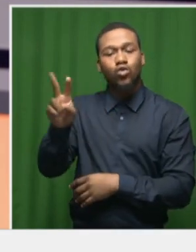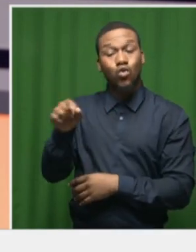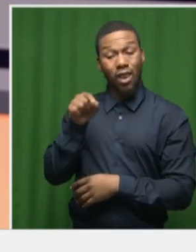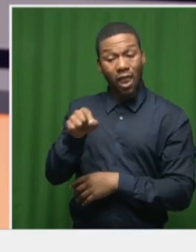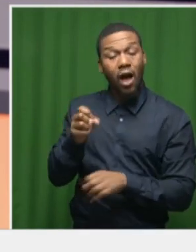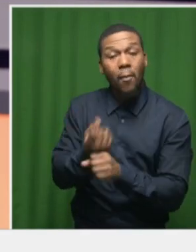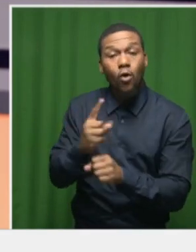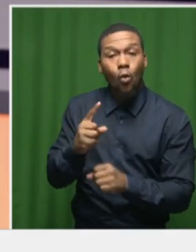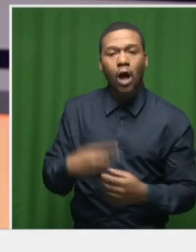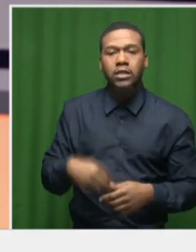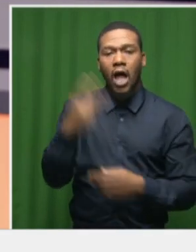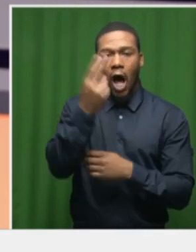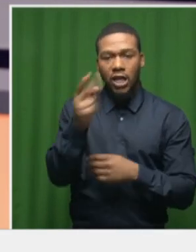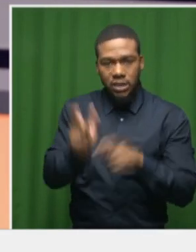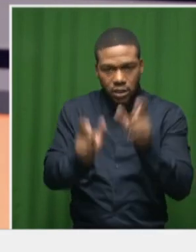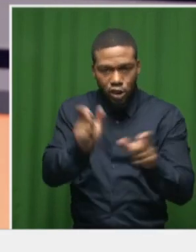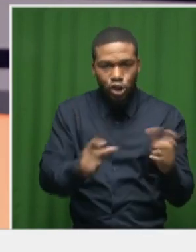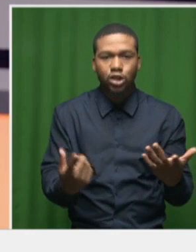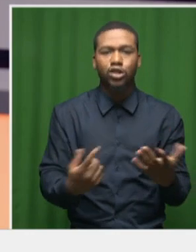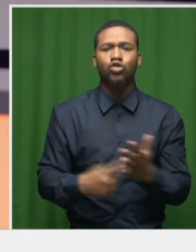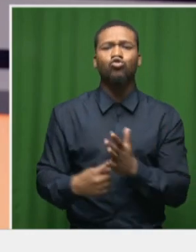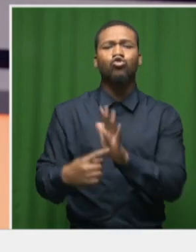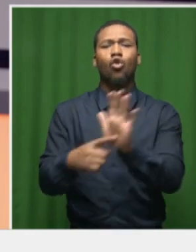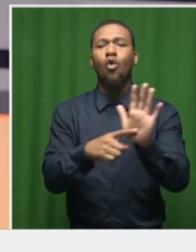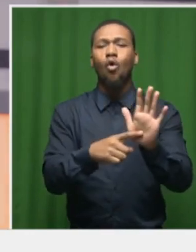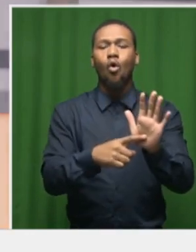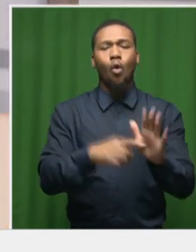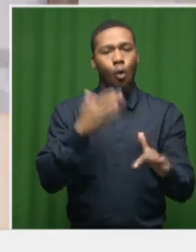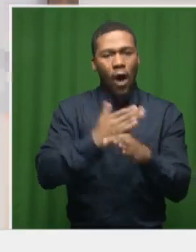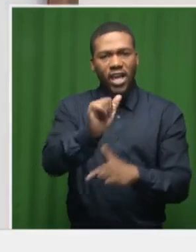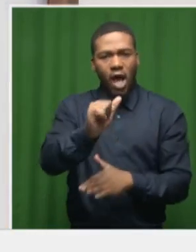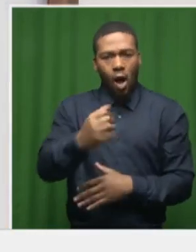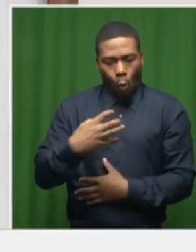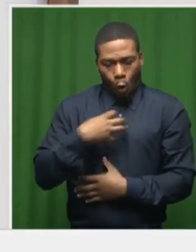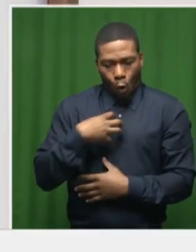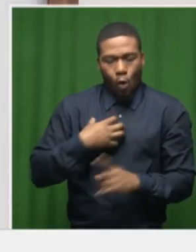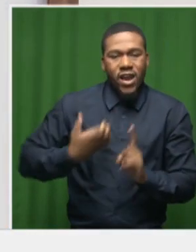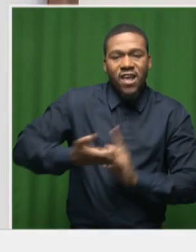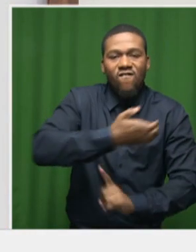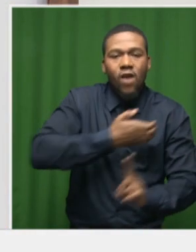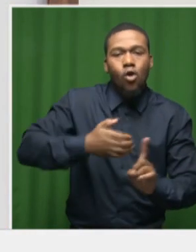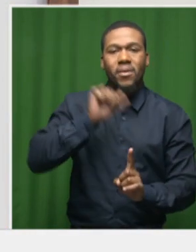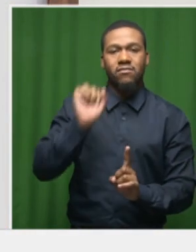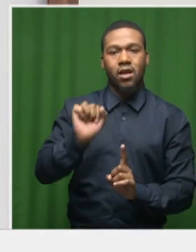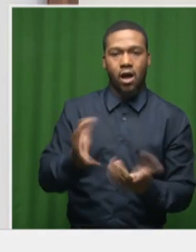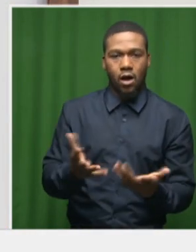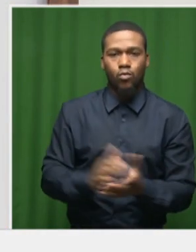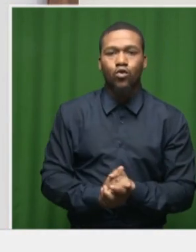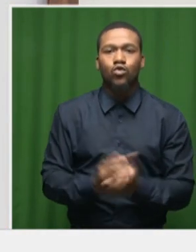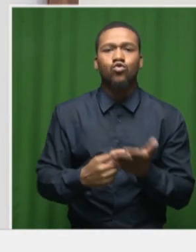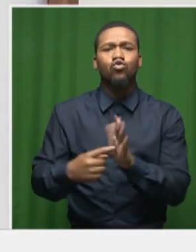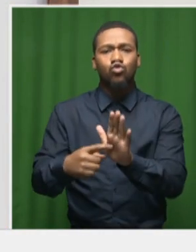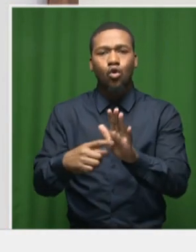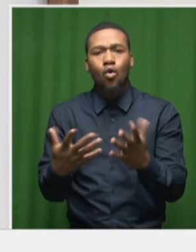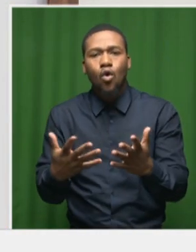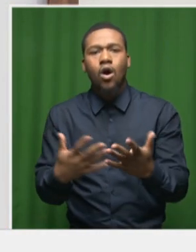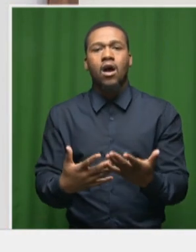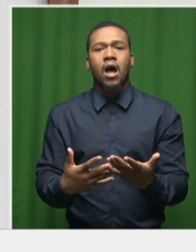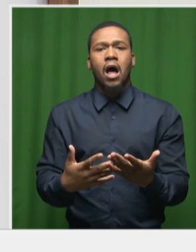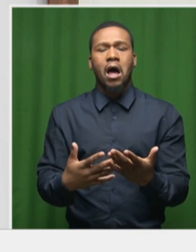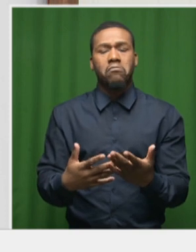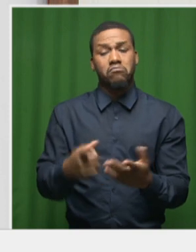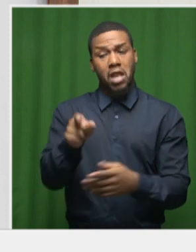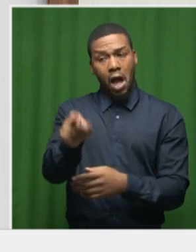natural environment, the studio. Well, the show is back this year with more artists and spaces that will allow art